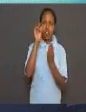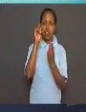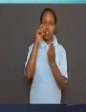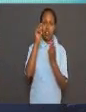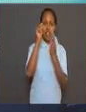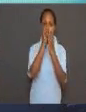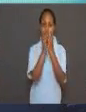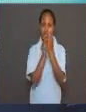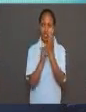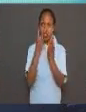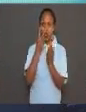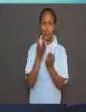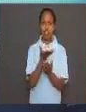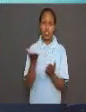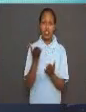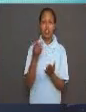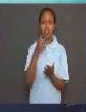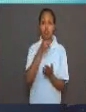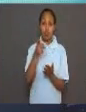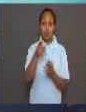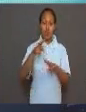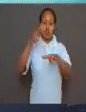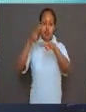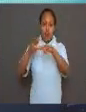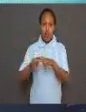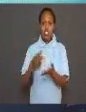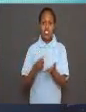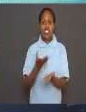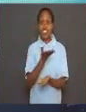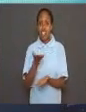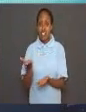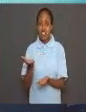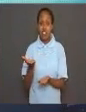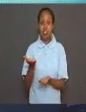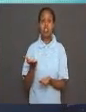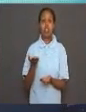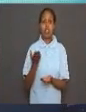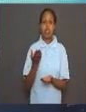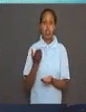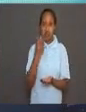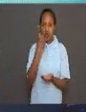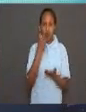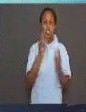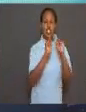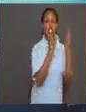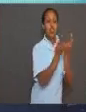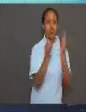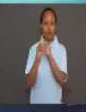things. Put these things into two groups: